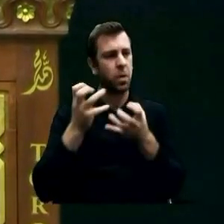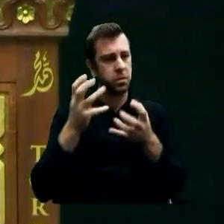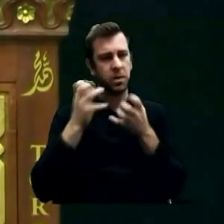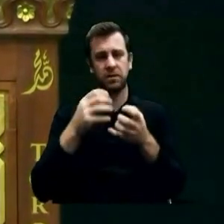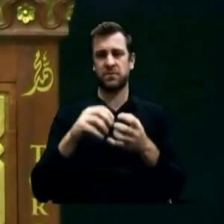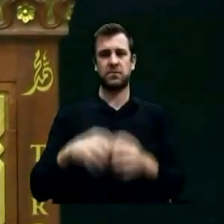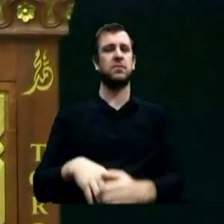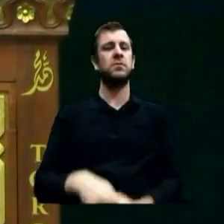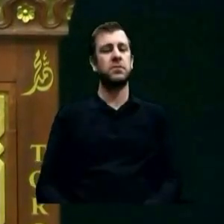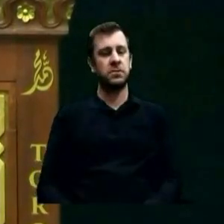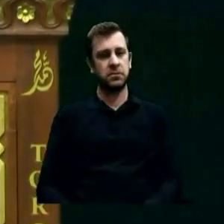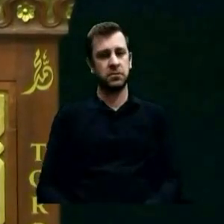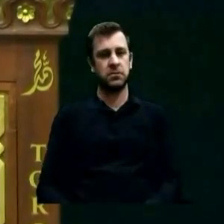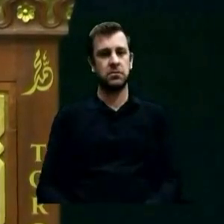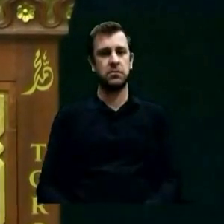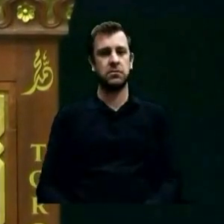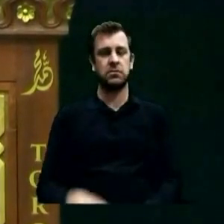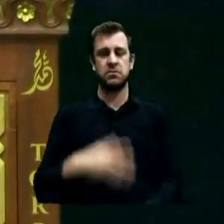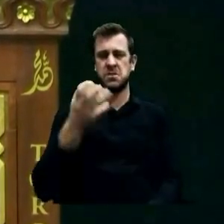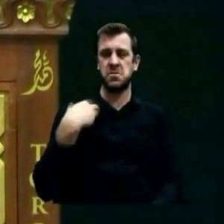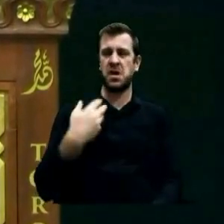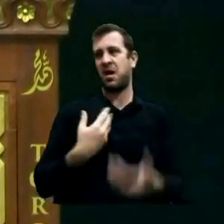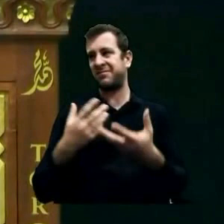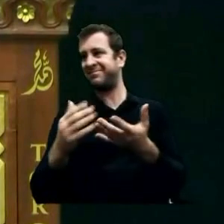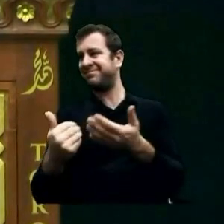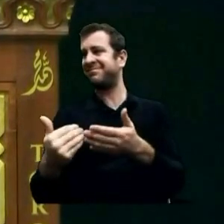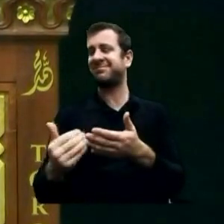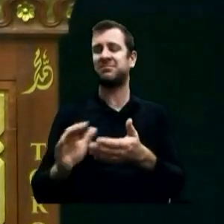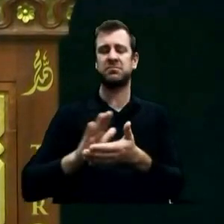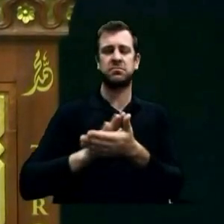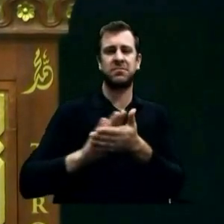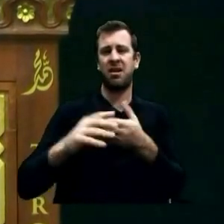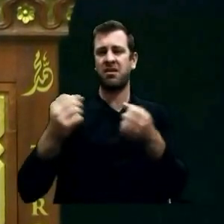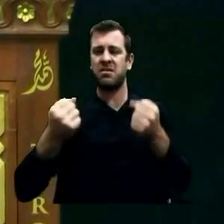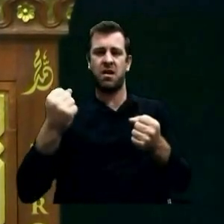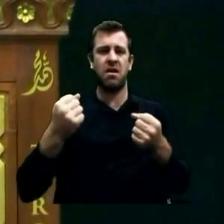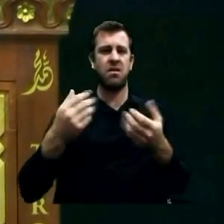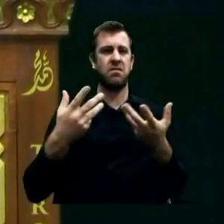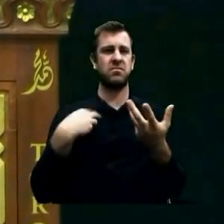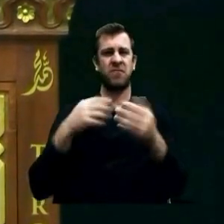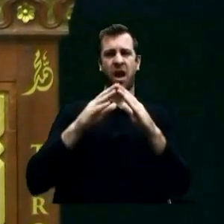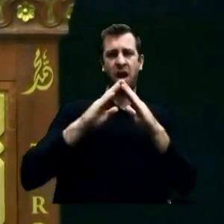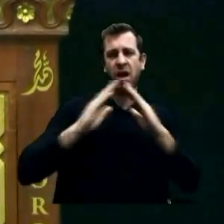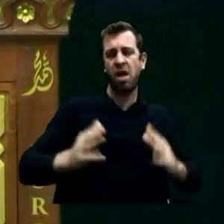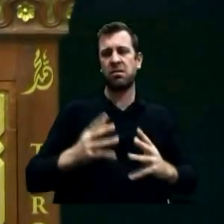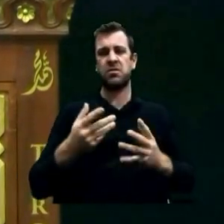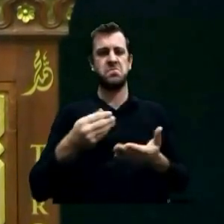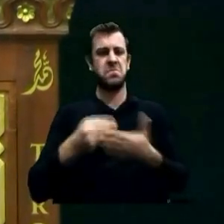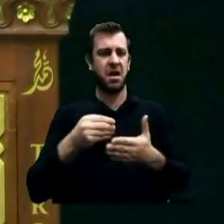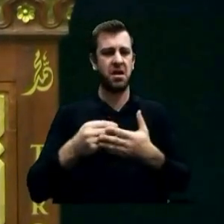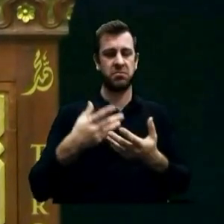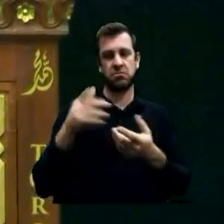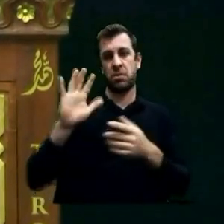vanities of this world and luxuries of this world and for the forbidden things in this world, and they would